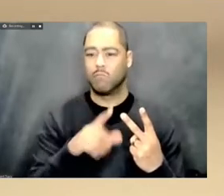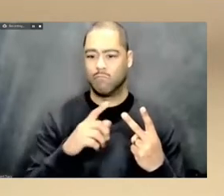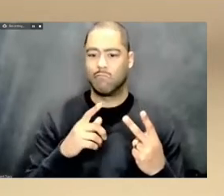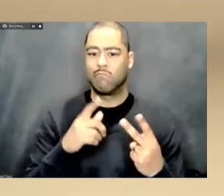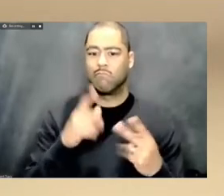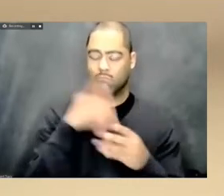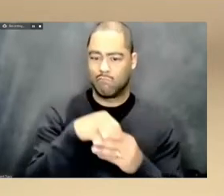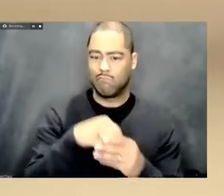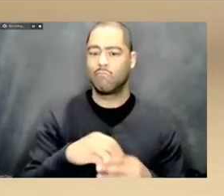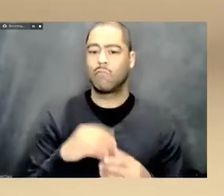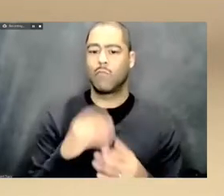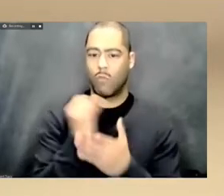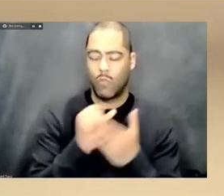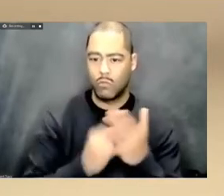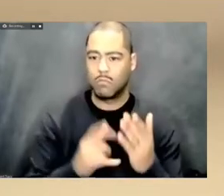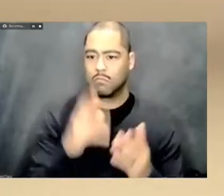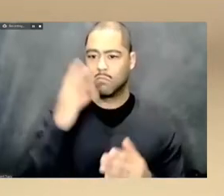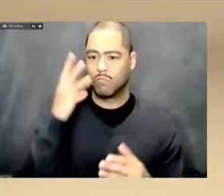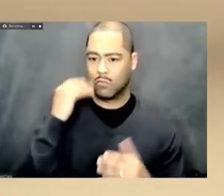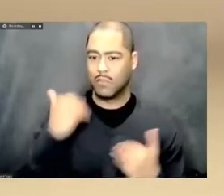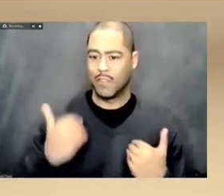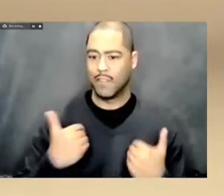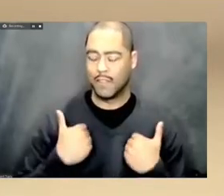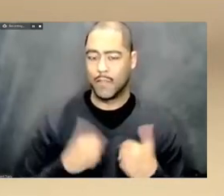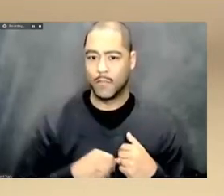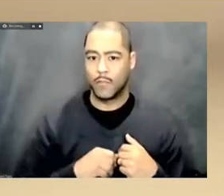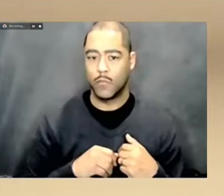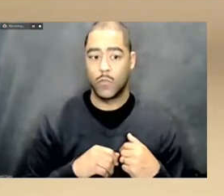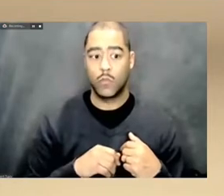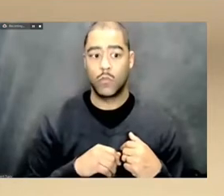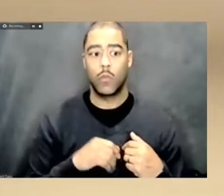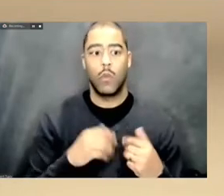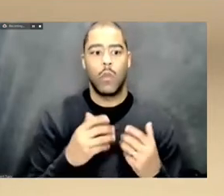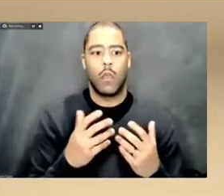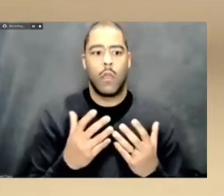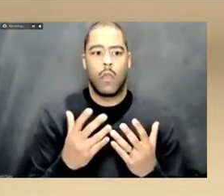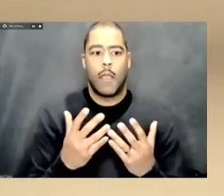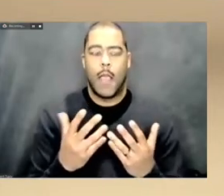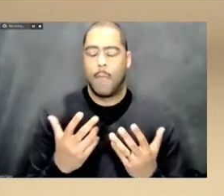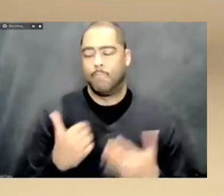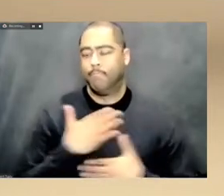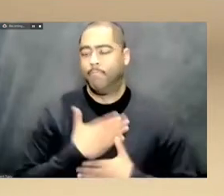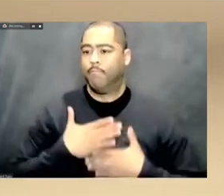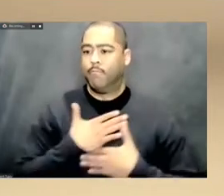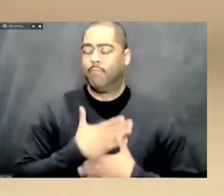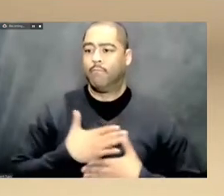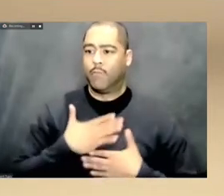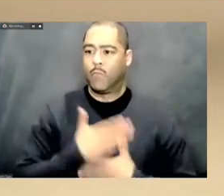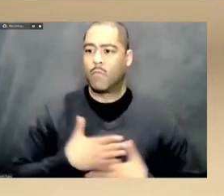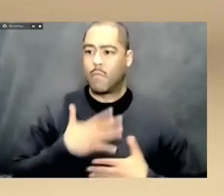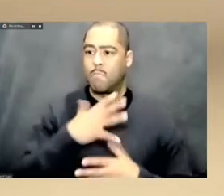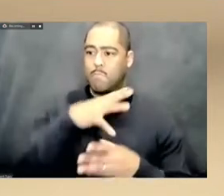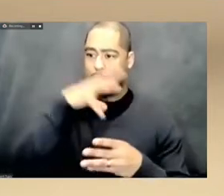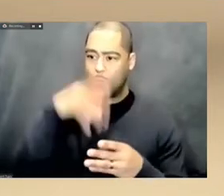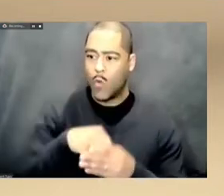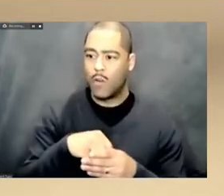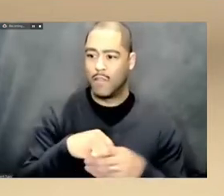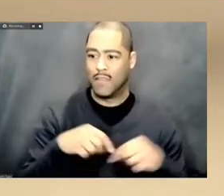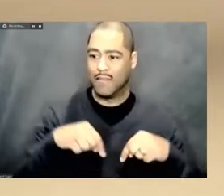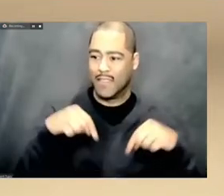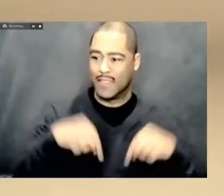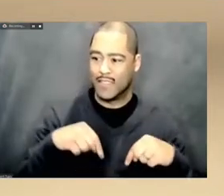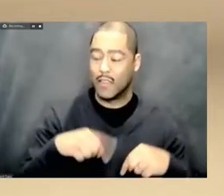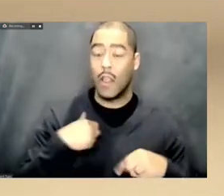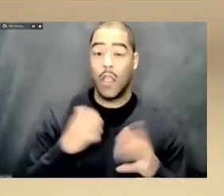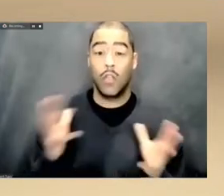So I'm just thankful to be among all of you. And I encourage again, Contra